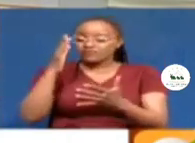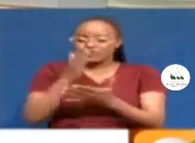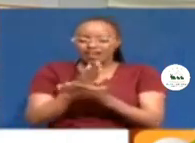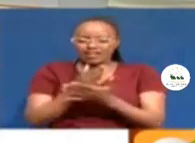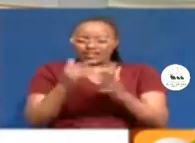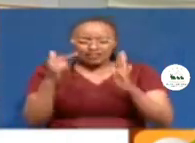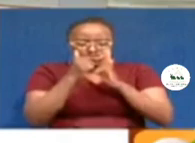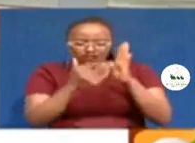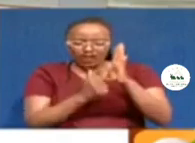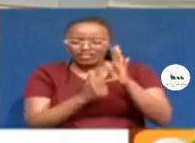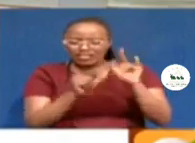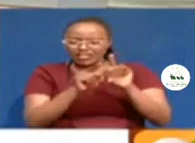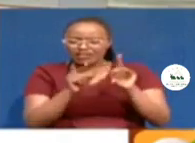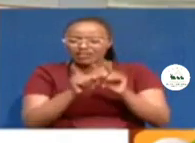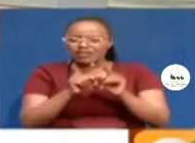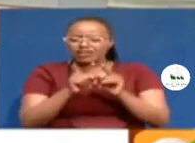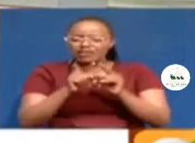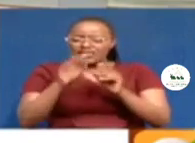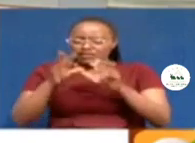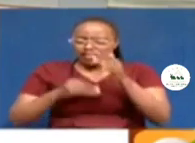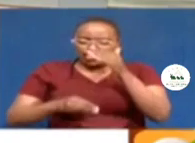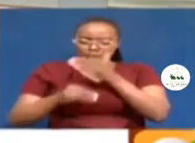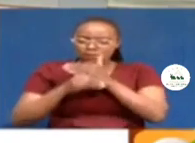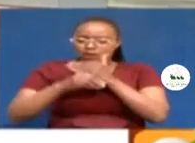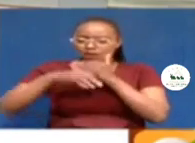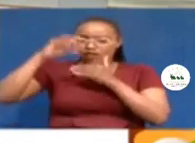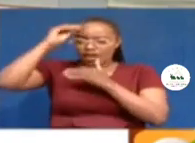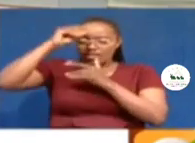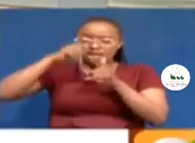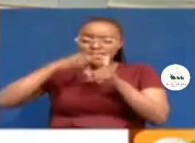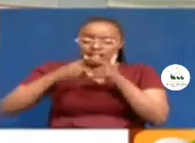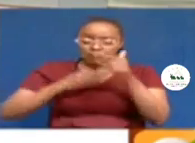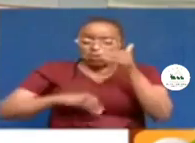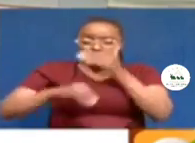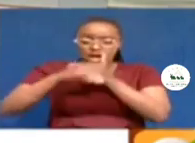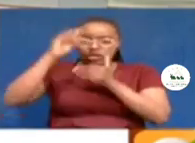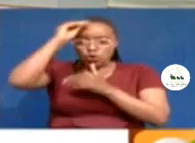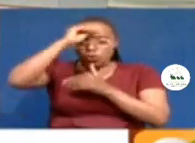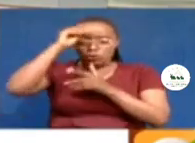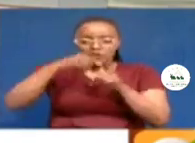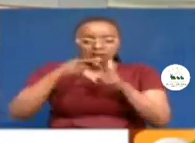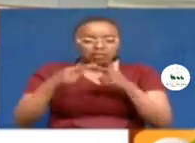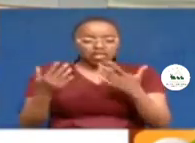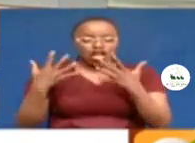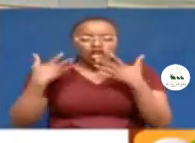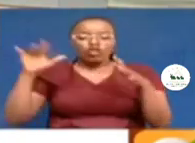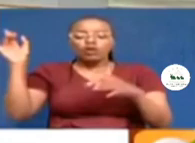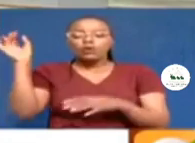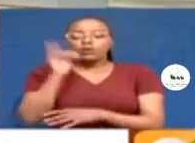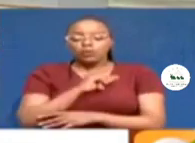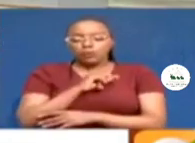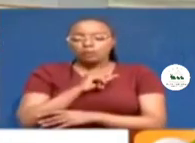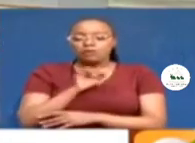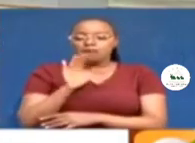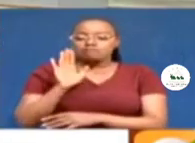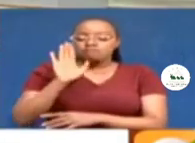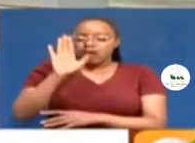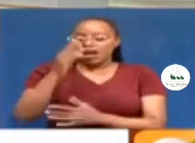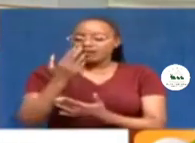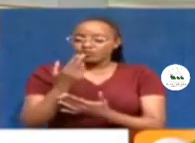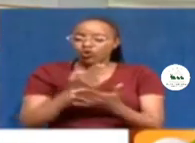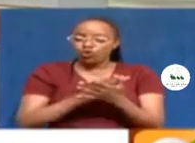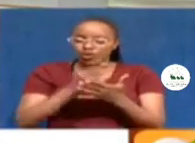not laced with opinion. The moment you lace them with opinion, they lose their sanctity. Can